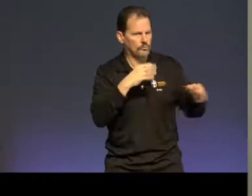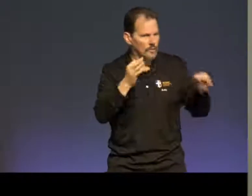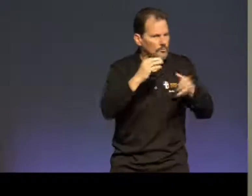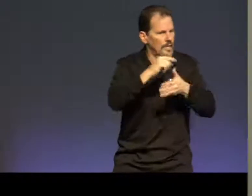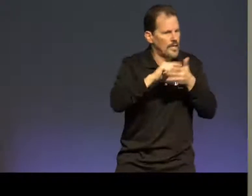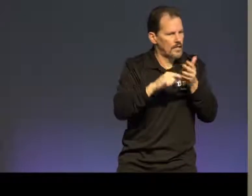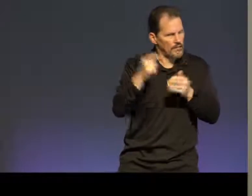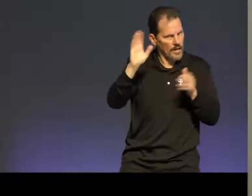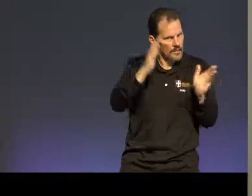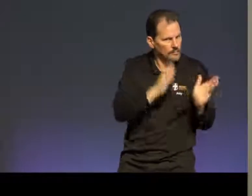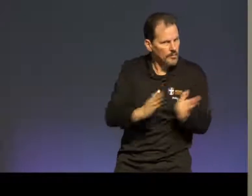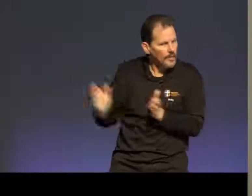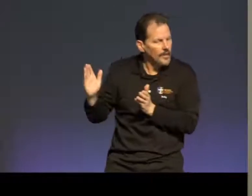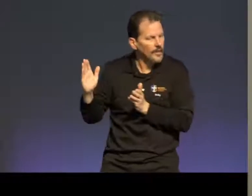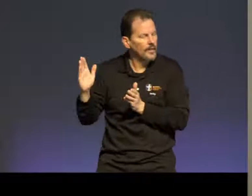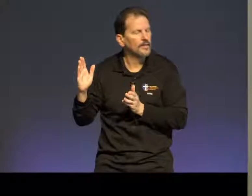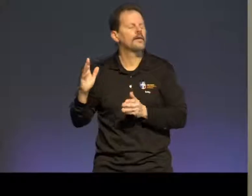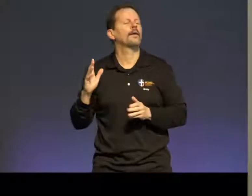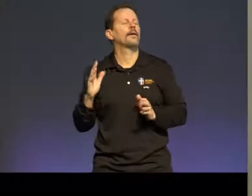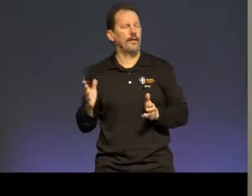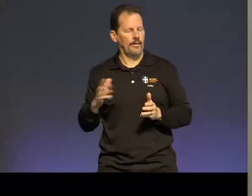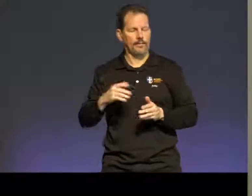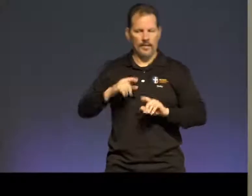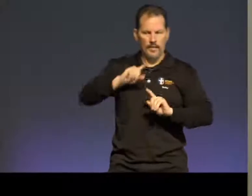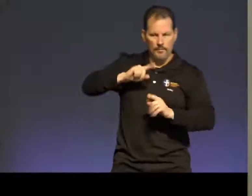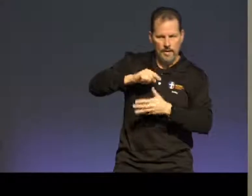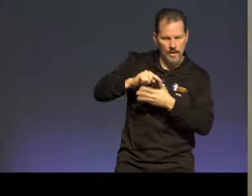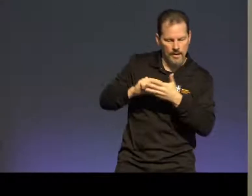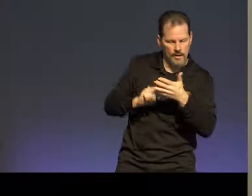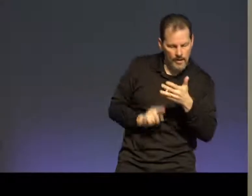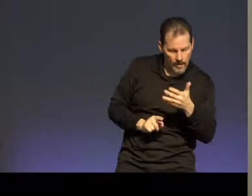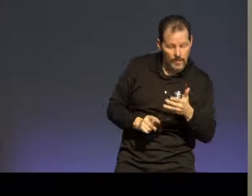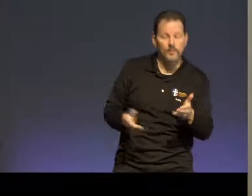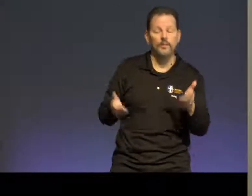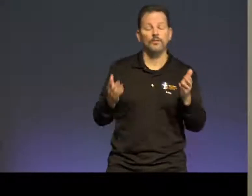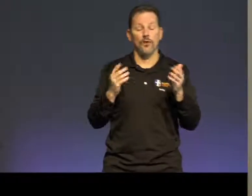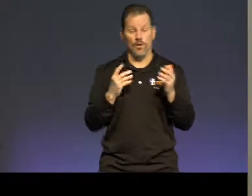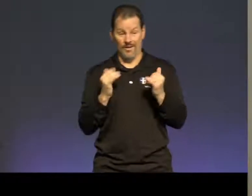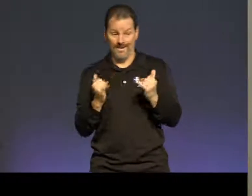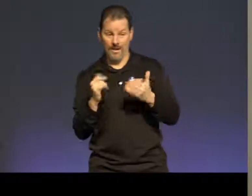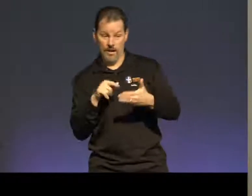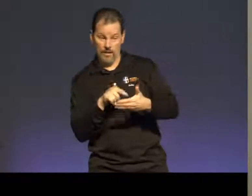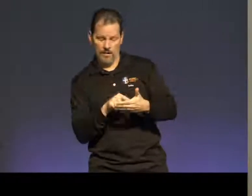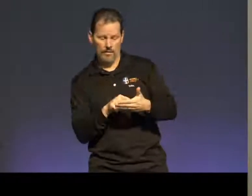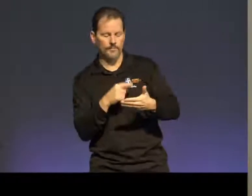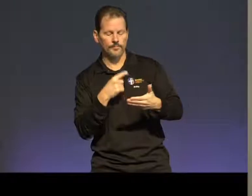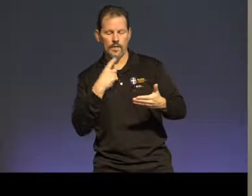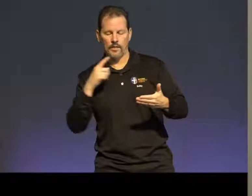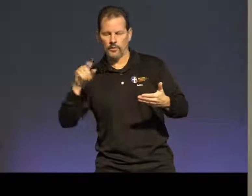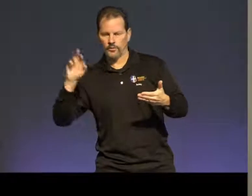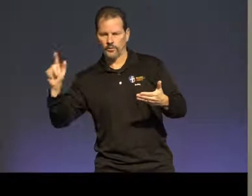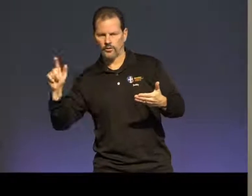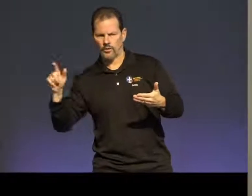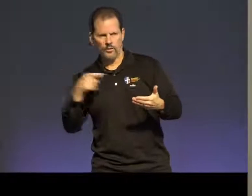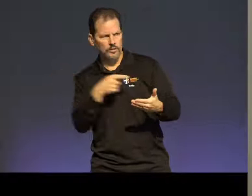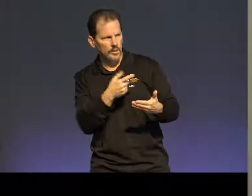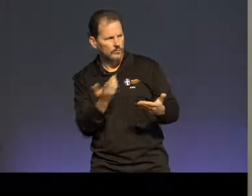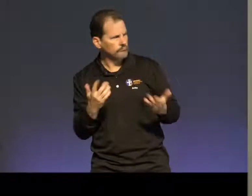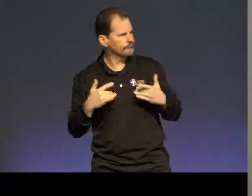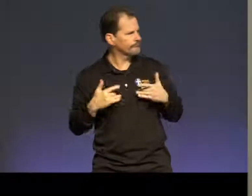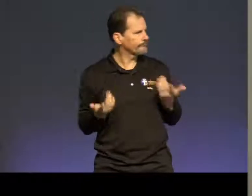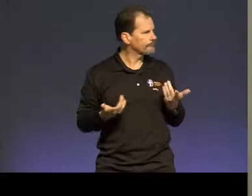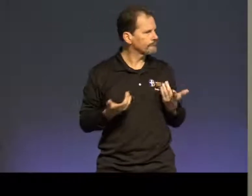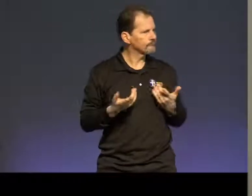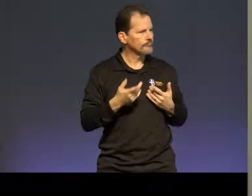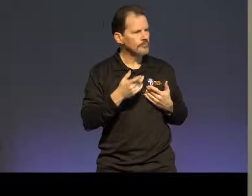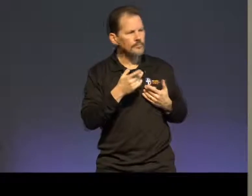how these things get done. And here what we have is when Saul perceives that Samuel hasn't arrived on the